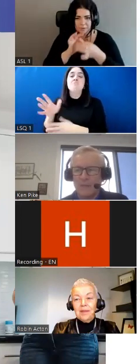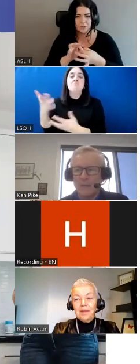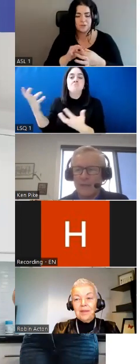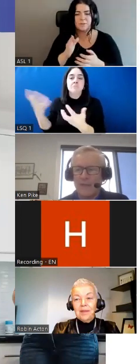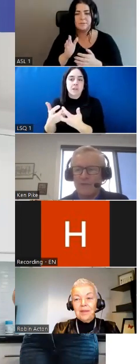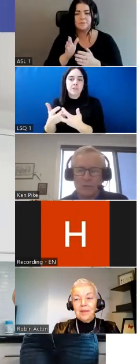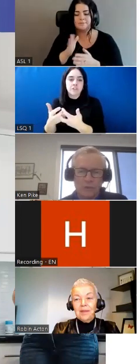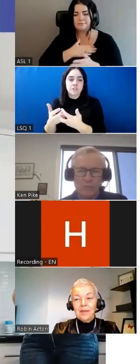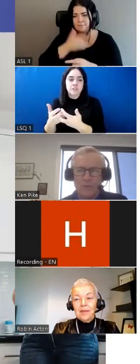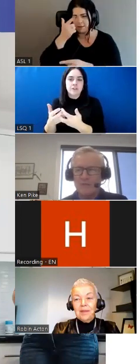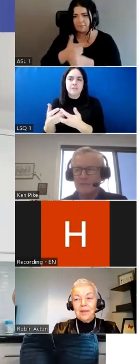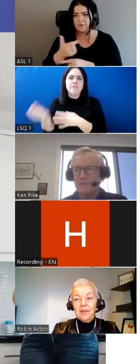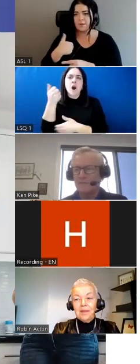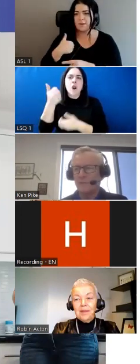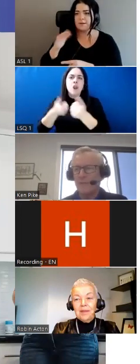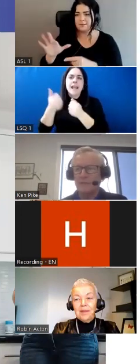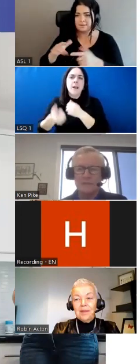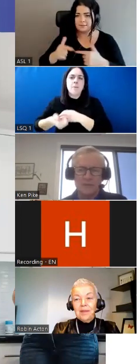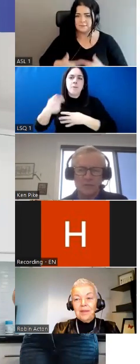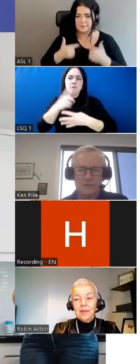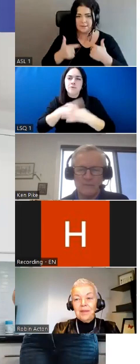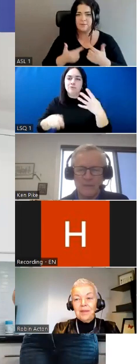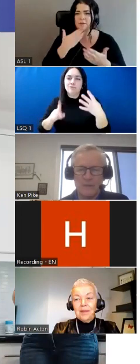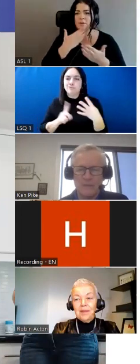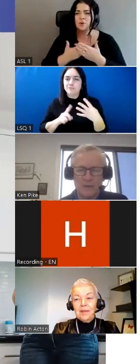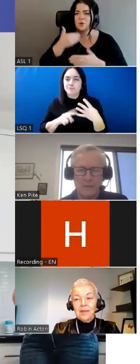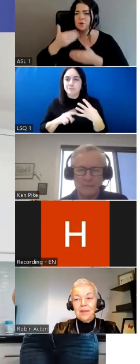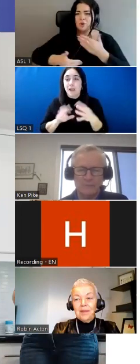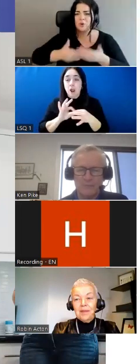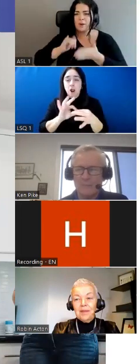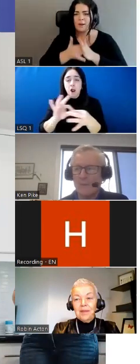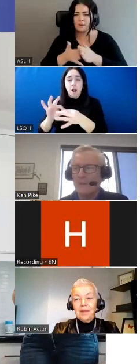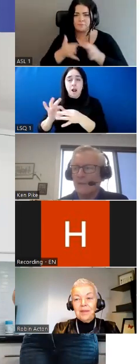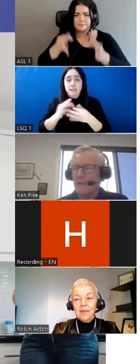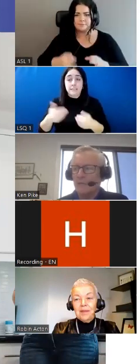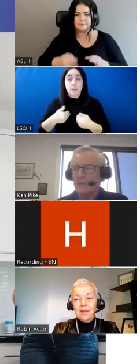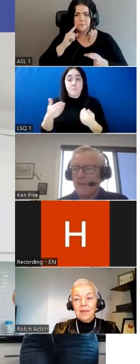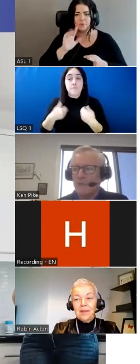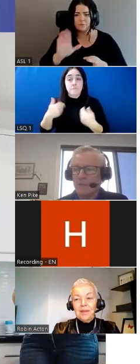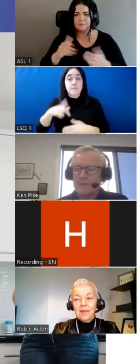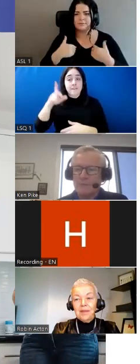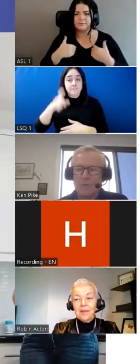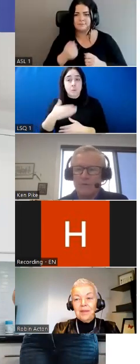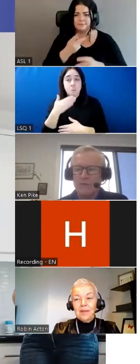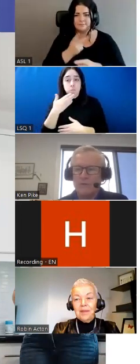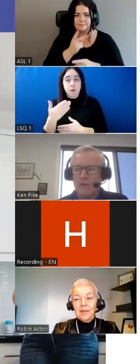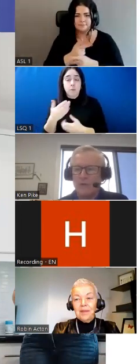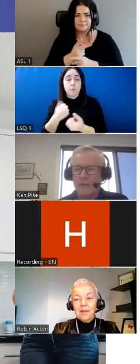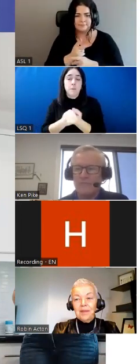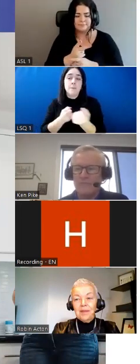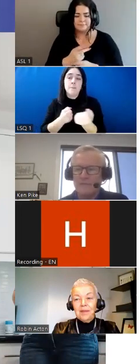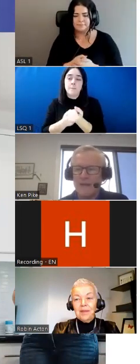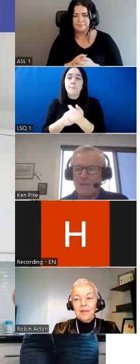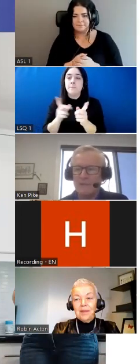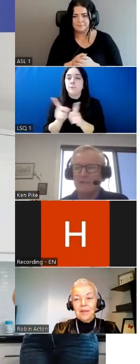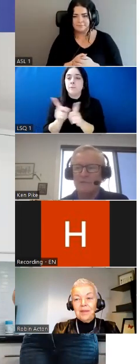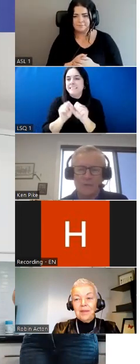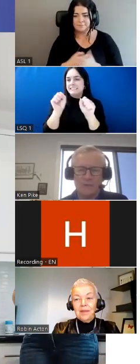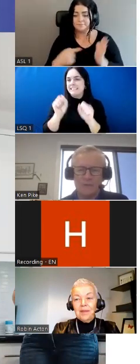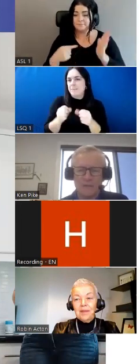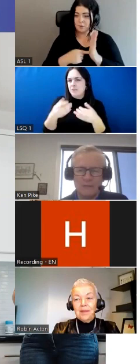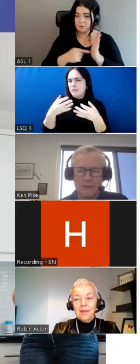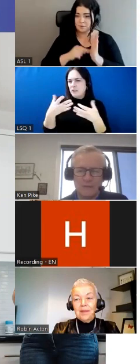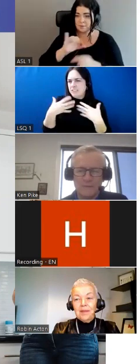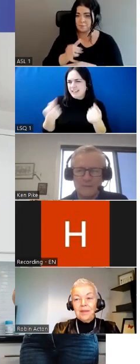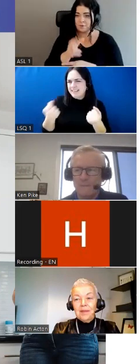life and having good processes for making decisions about healthcare. For example, it was important that John have the time he needed